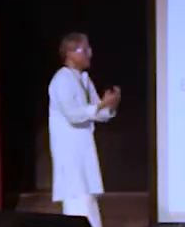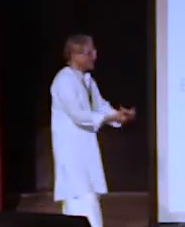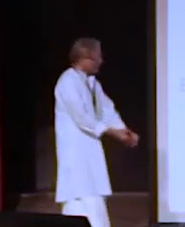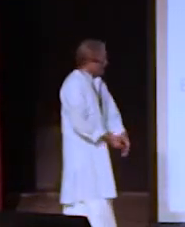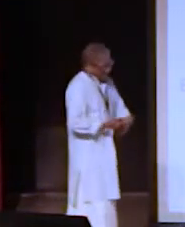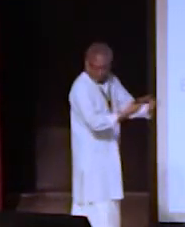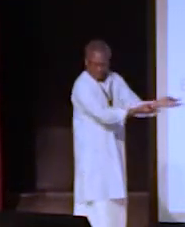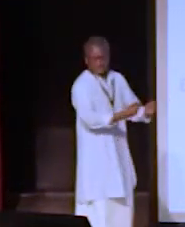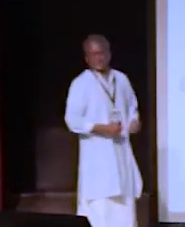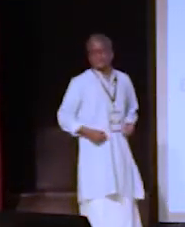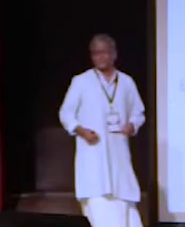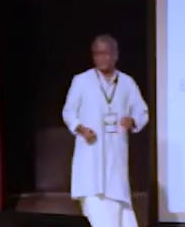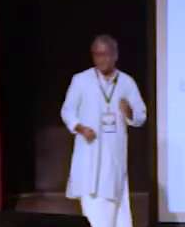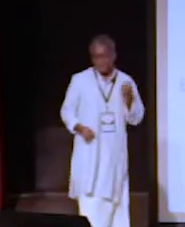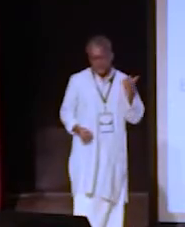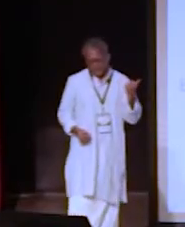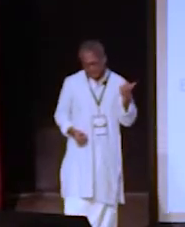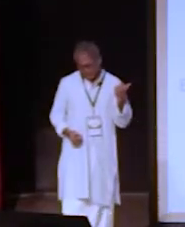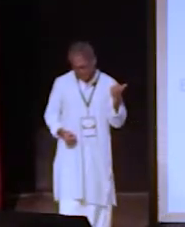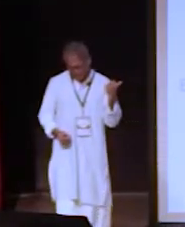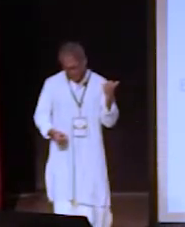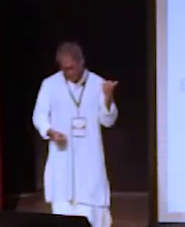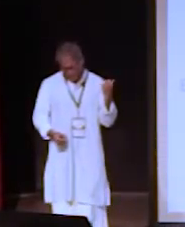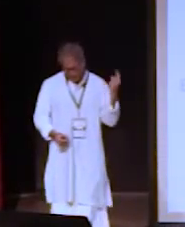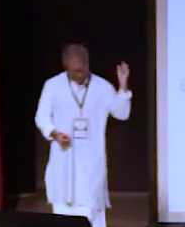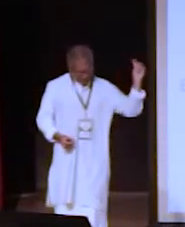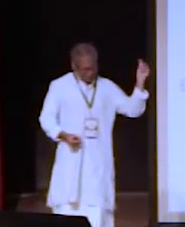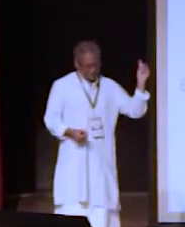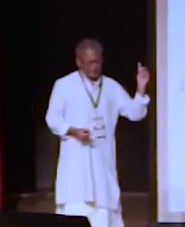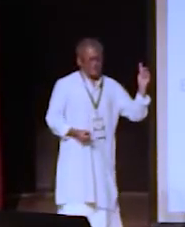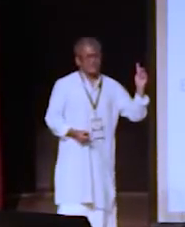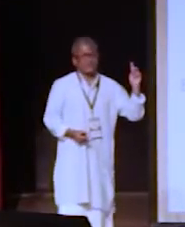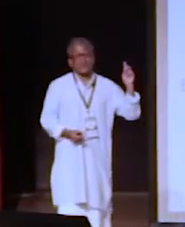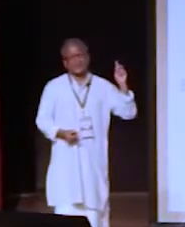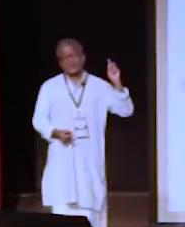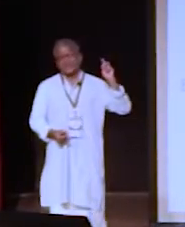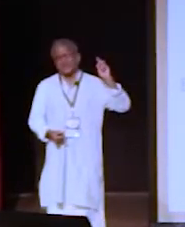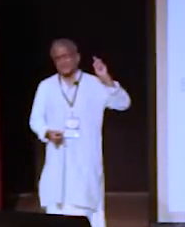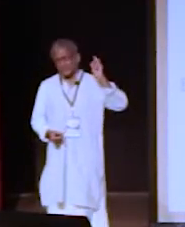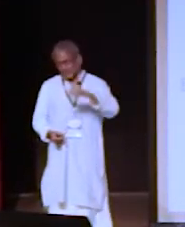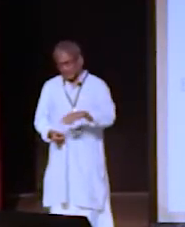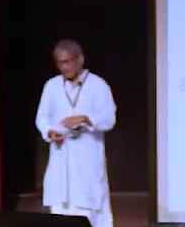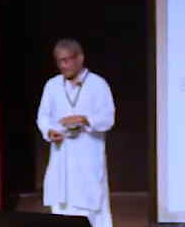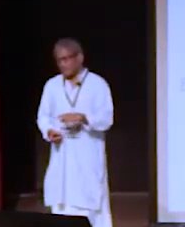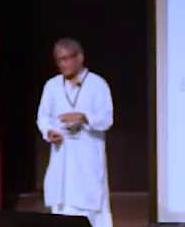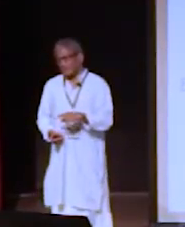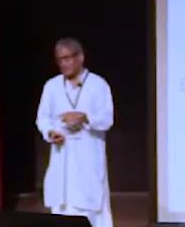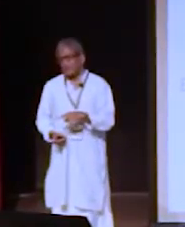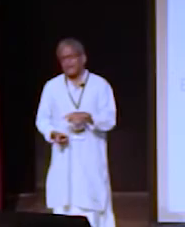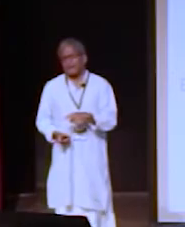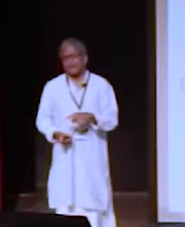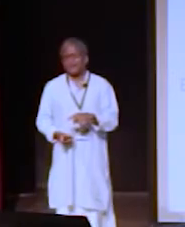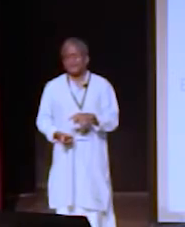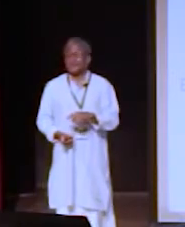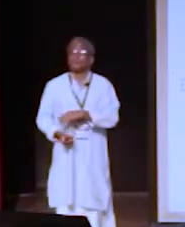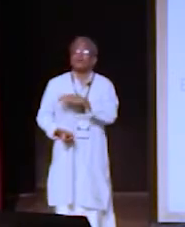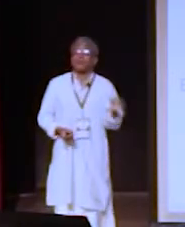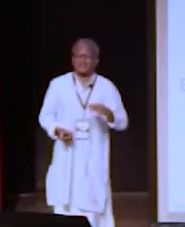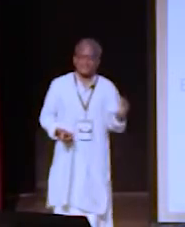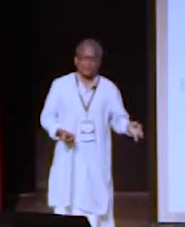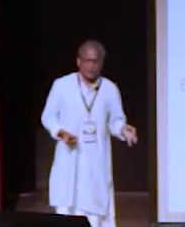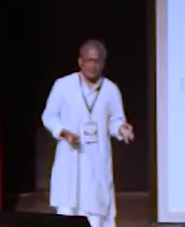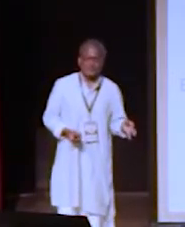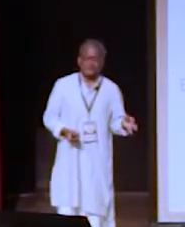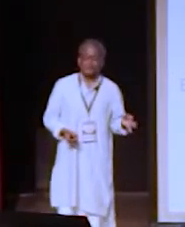works, lots of things. The other point I'll stop after this is the shortage of teachers can be made up if there are